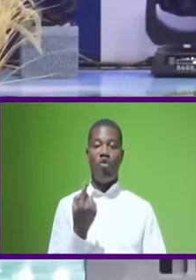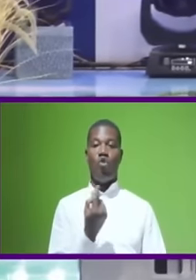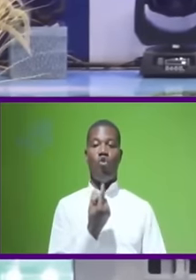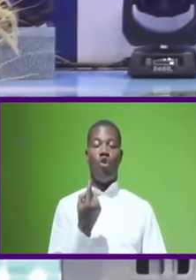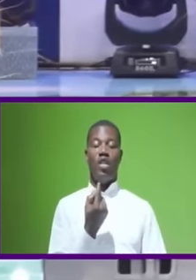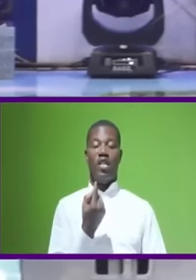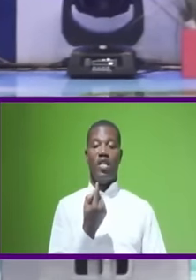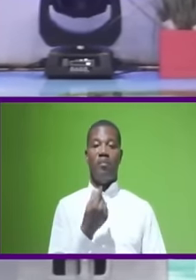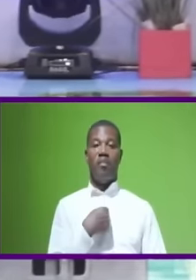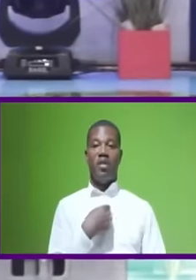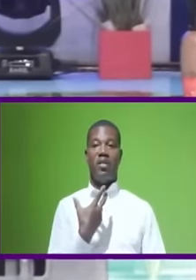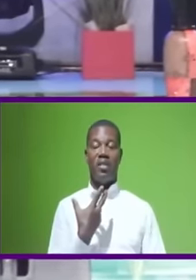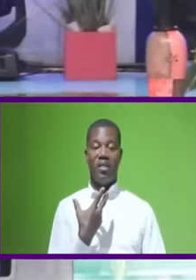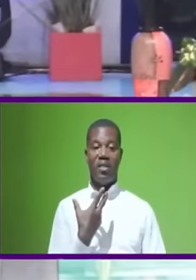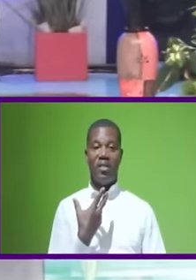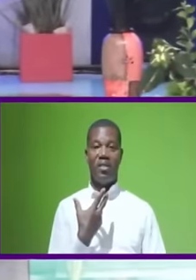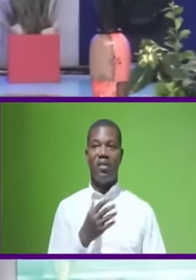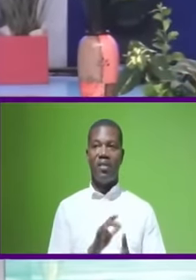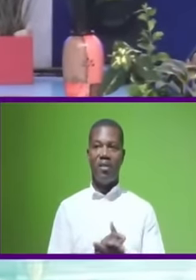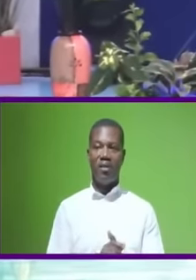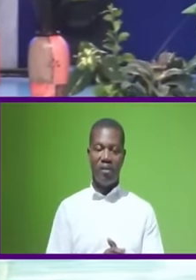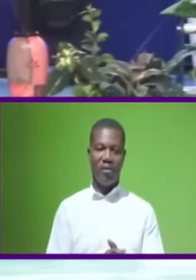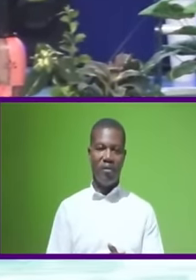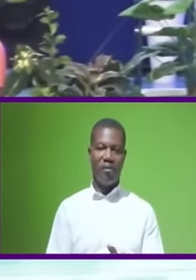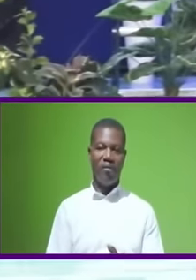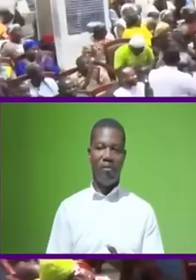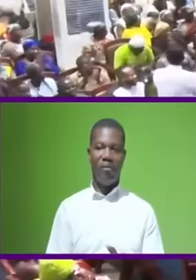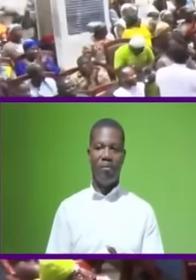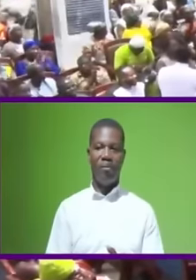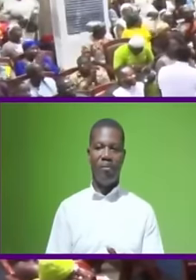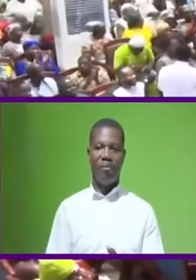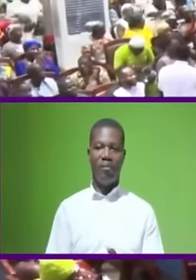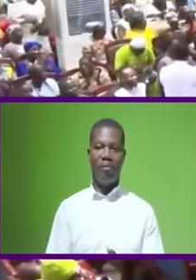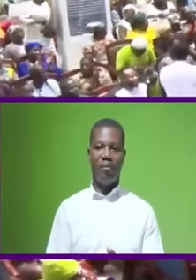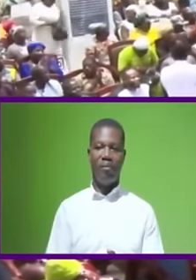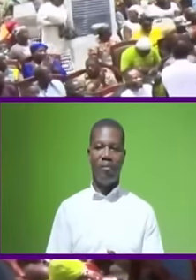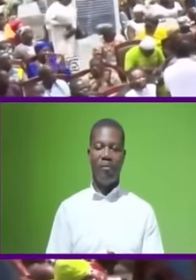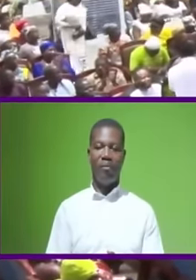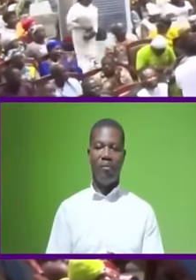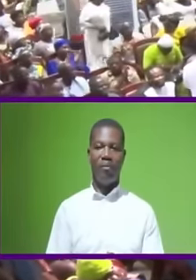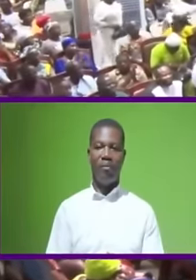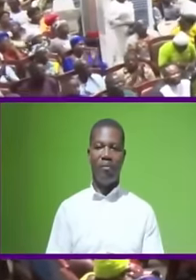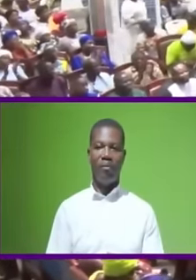only one. Yes. That is I yes. alone.